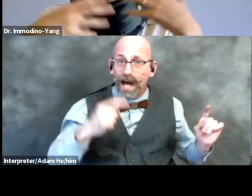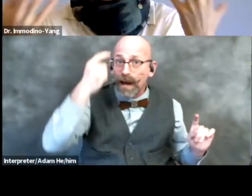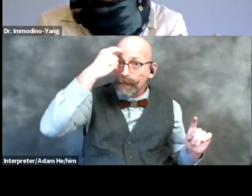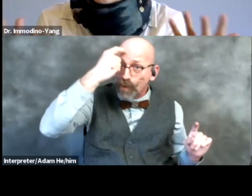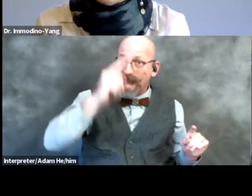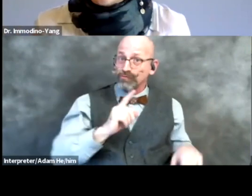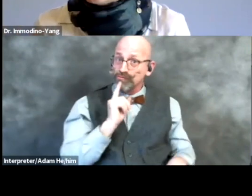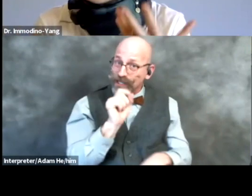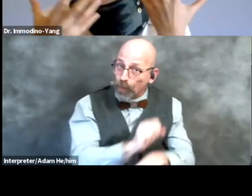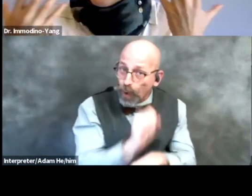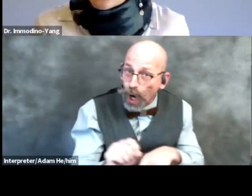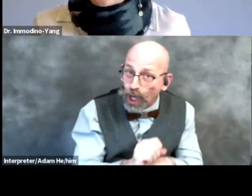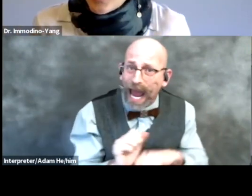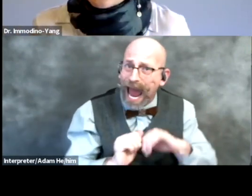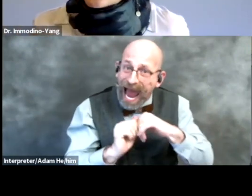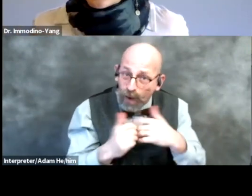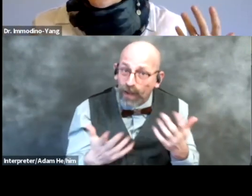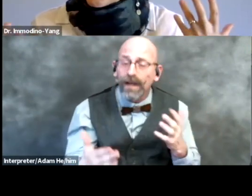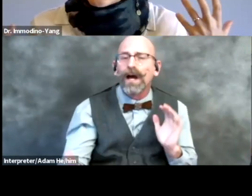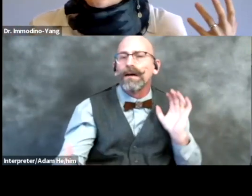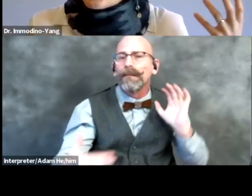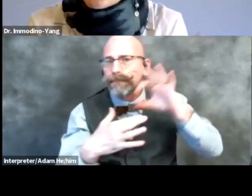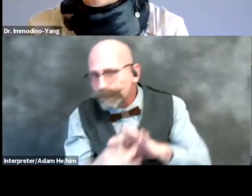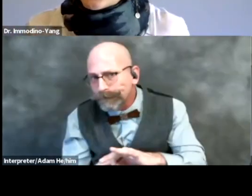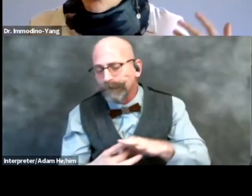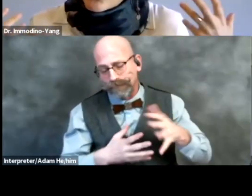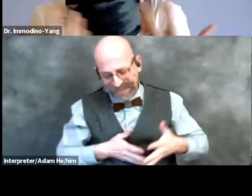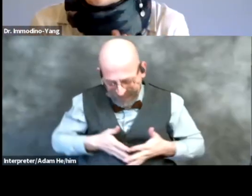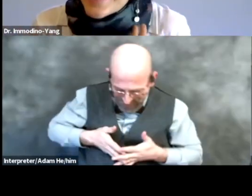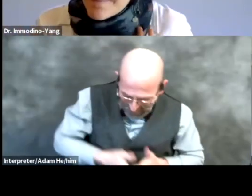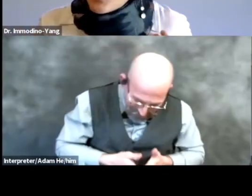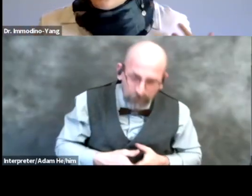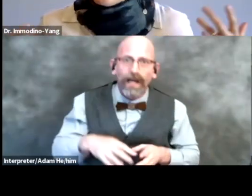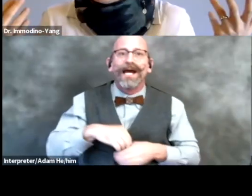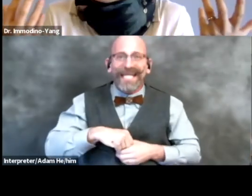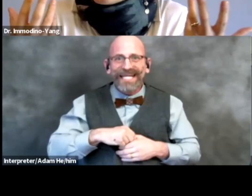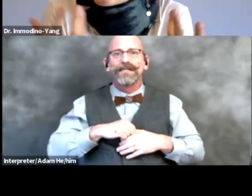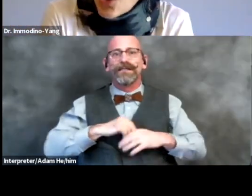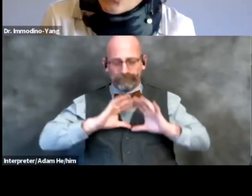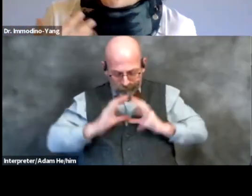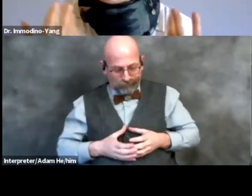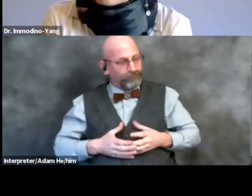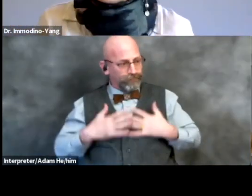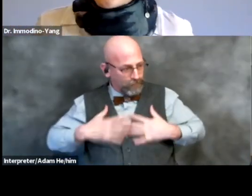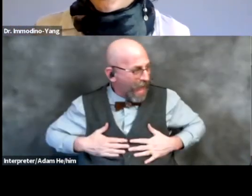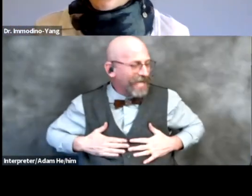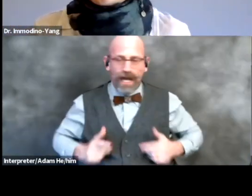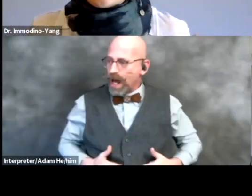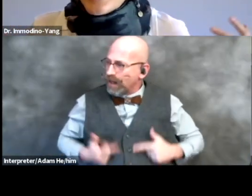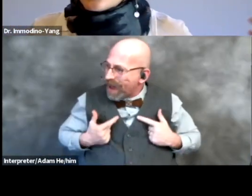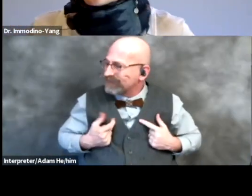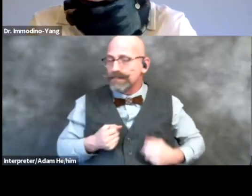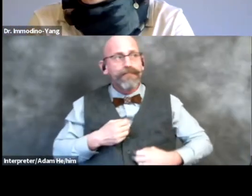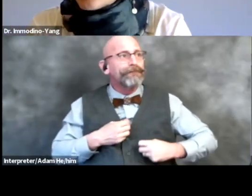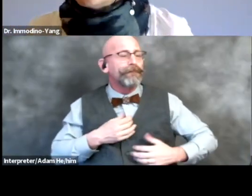is by being deeply ensconced in a living organism who is also deeply